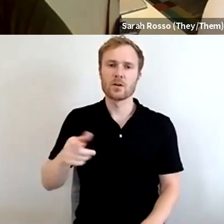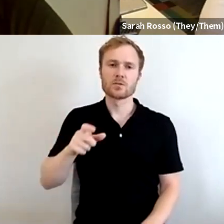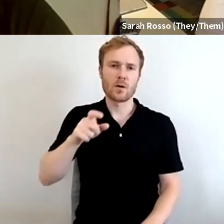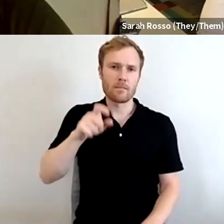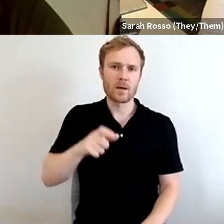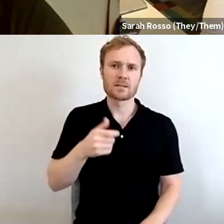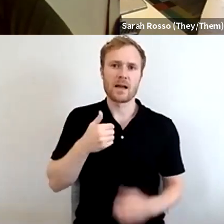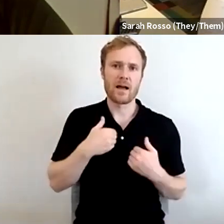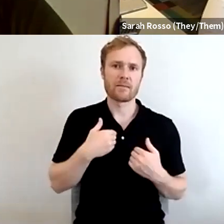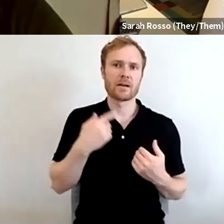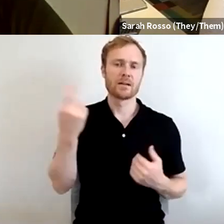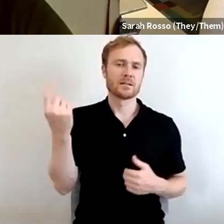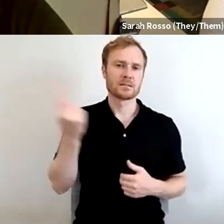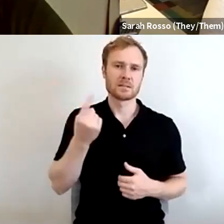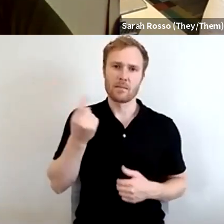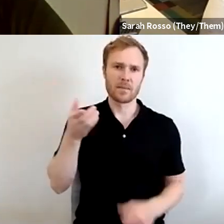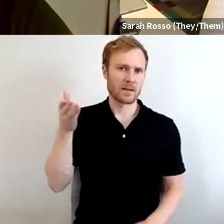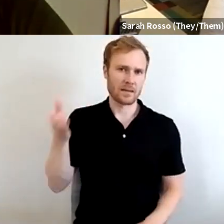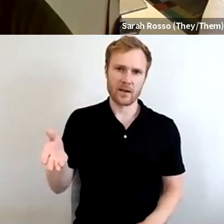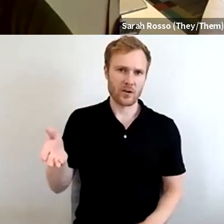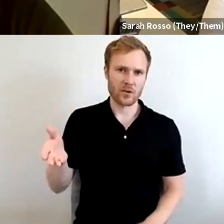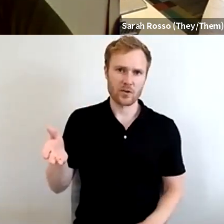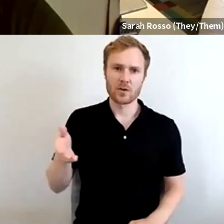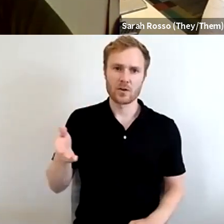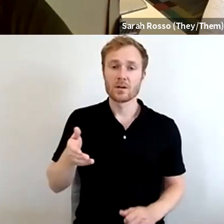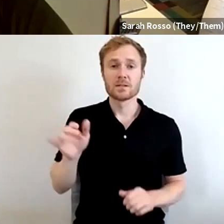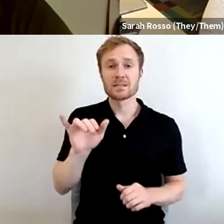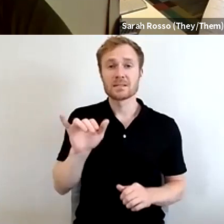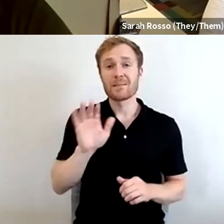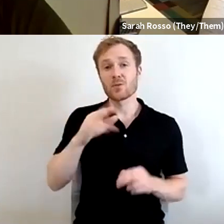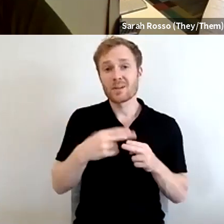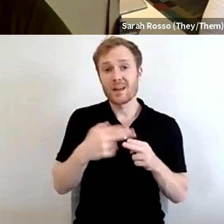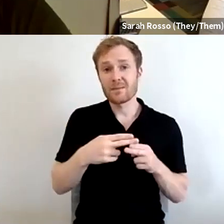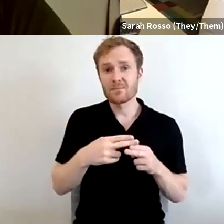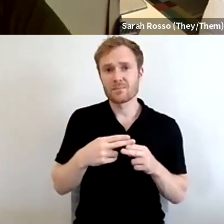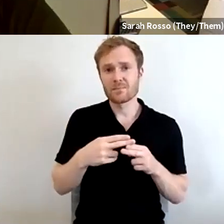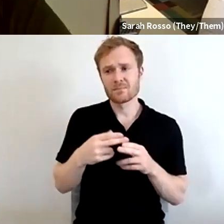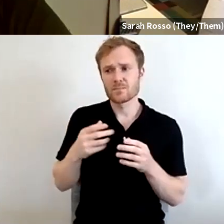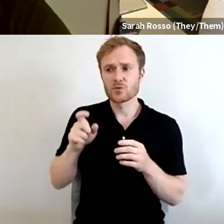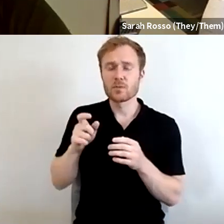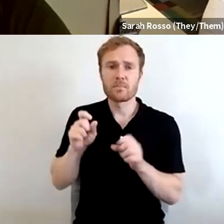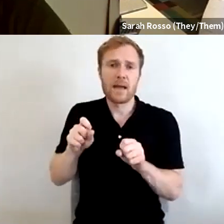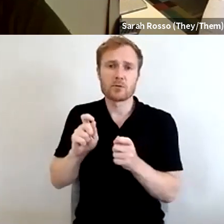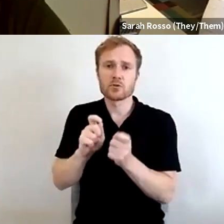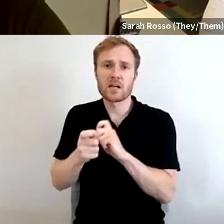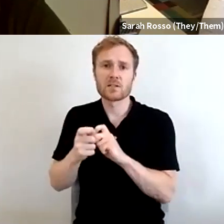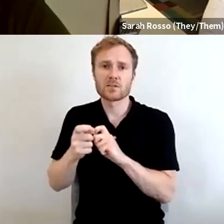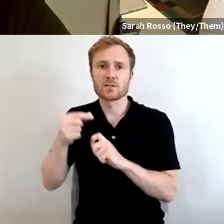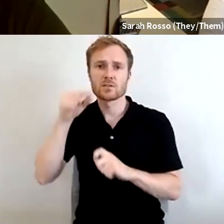in there that just like your name, you can change your gender marker as easily. And I feel like